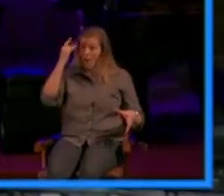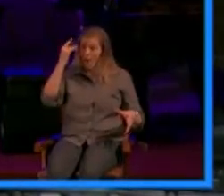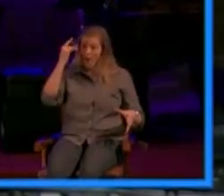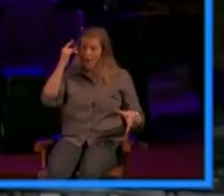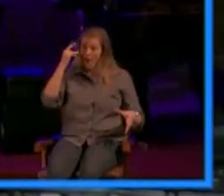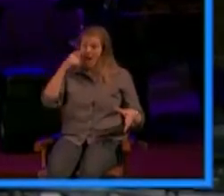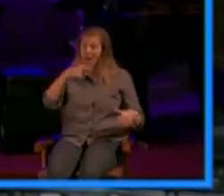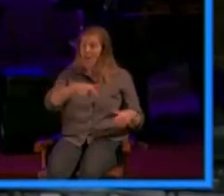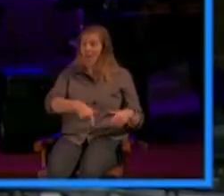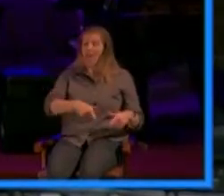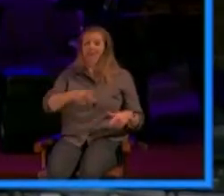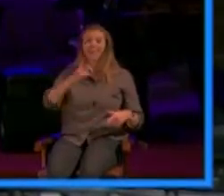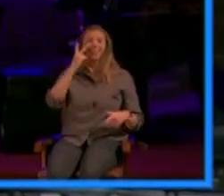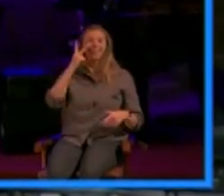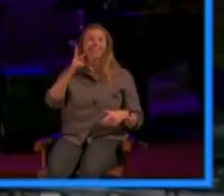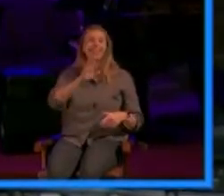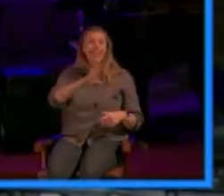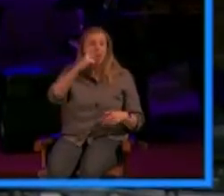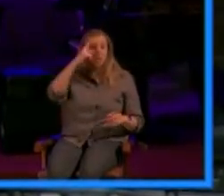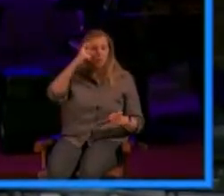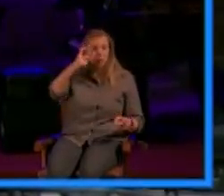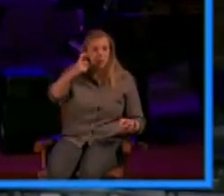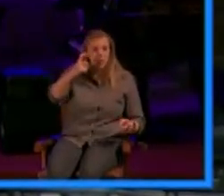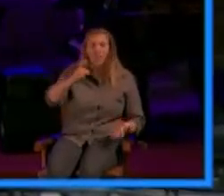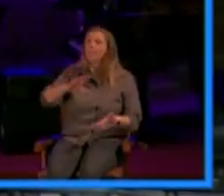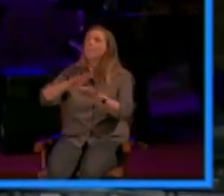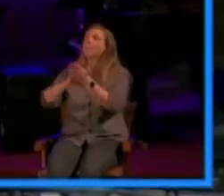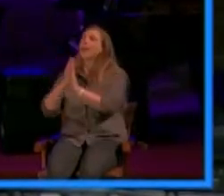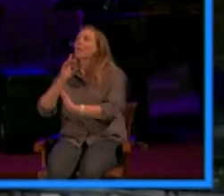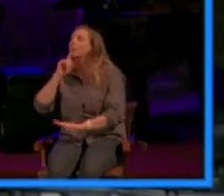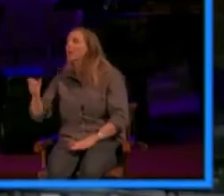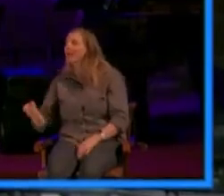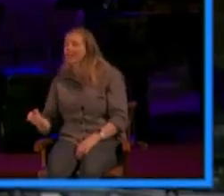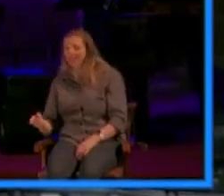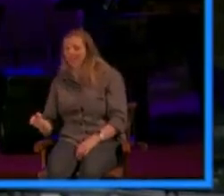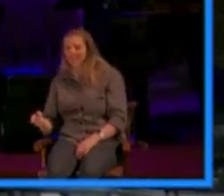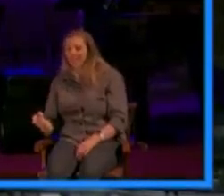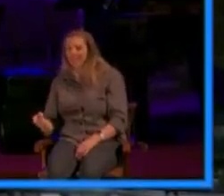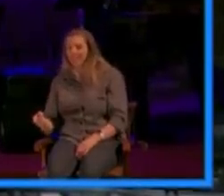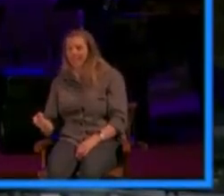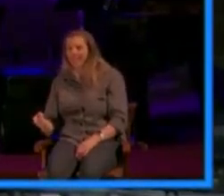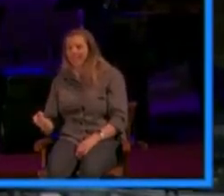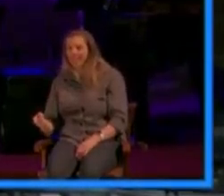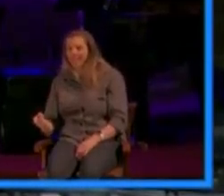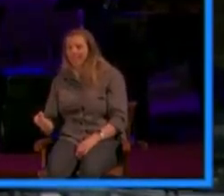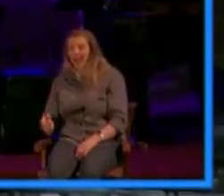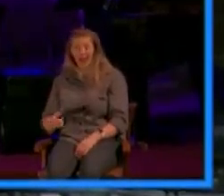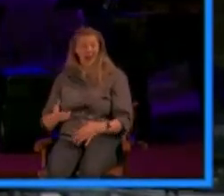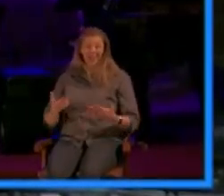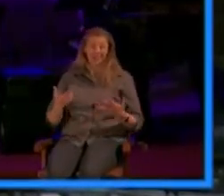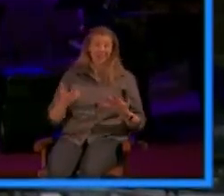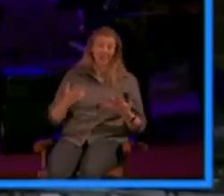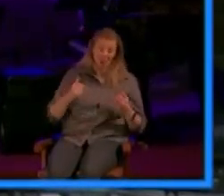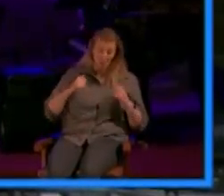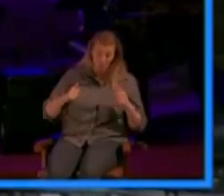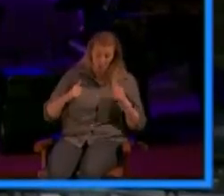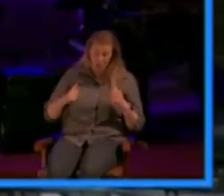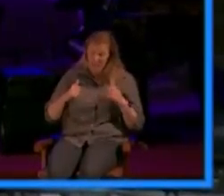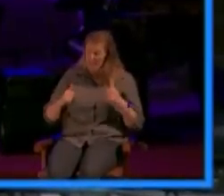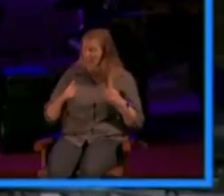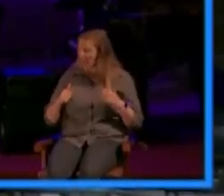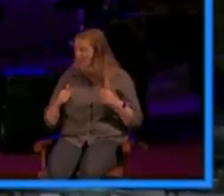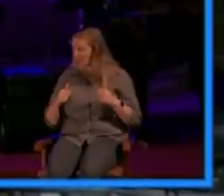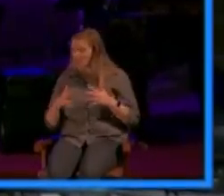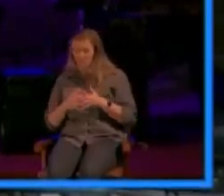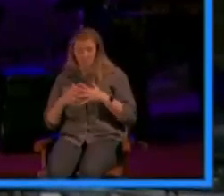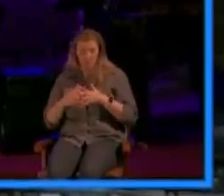reality." Isn't that true? You know, making grown men do things they didn't want to do. There's the pain. There's the suffering, if you